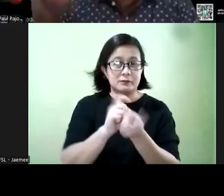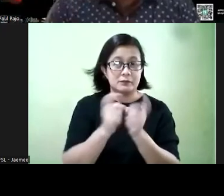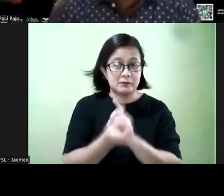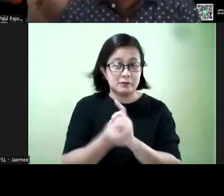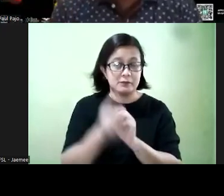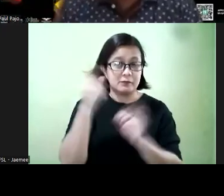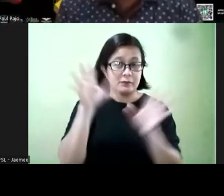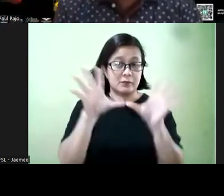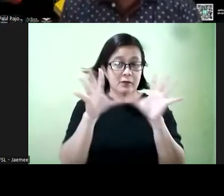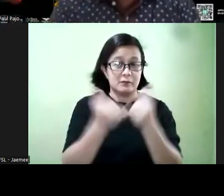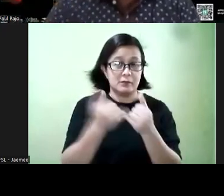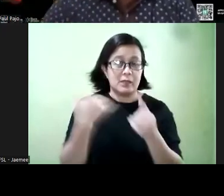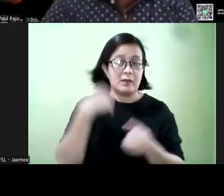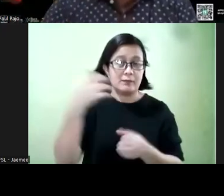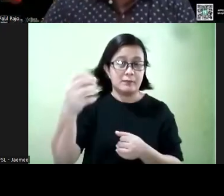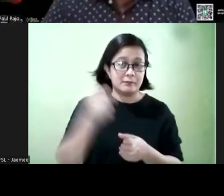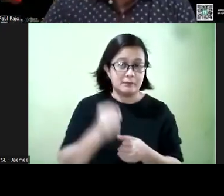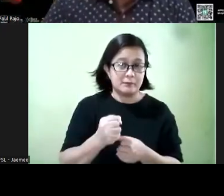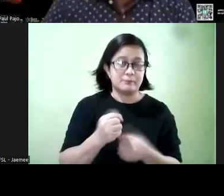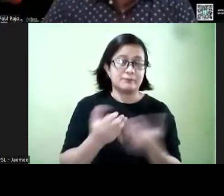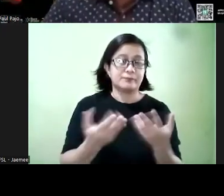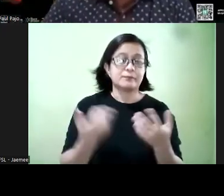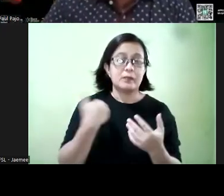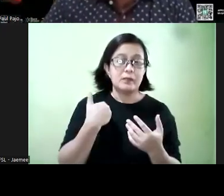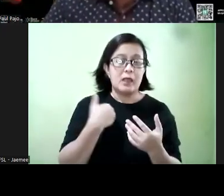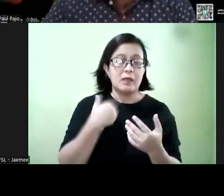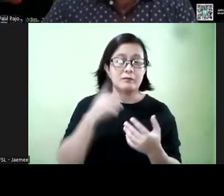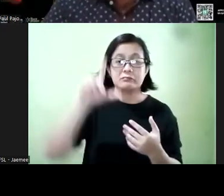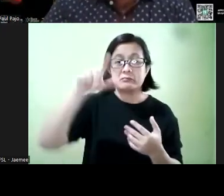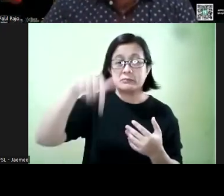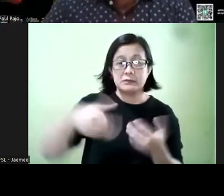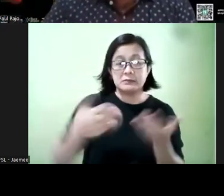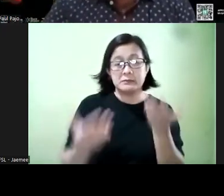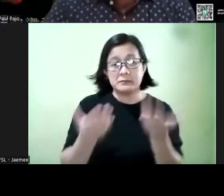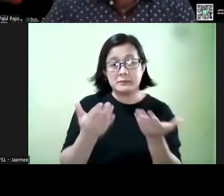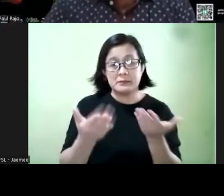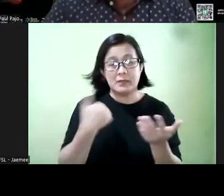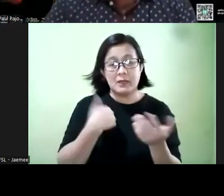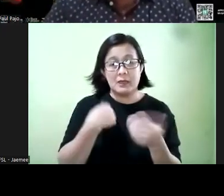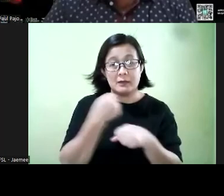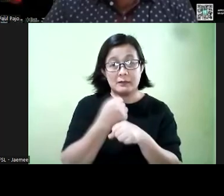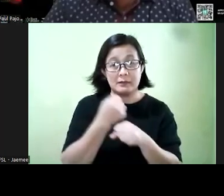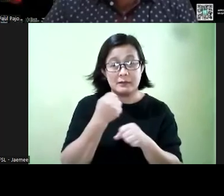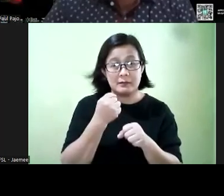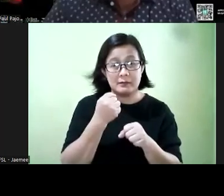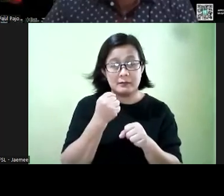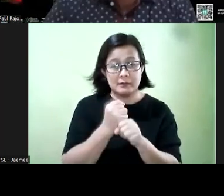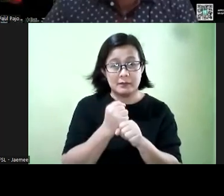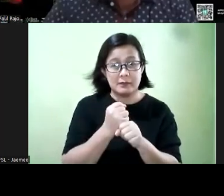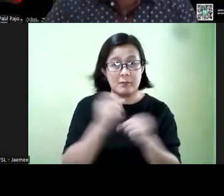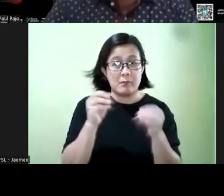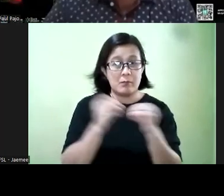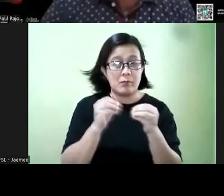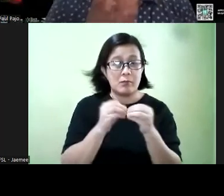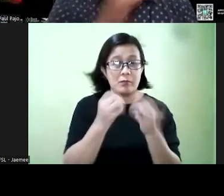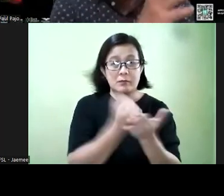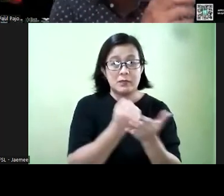one or two people running it. There will be a point when you are making more money from your startup